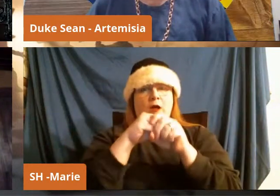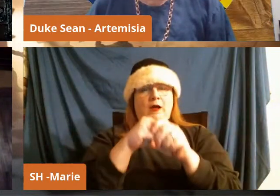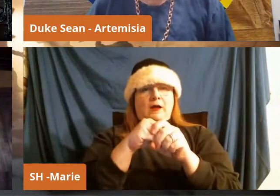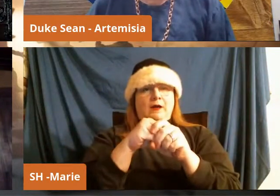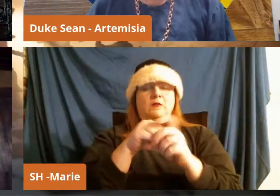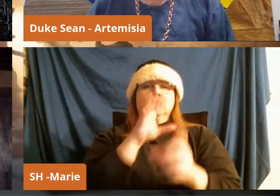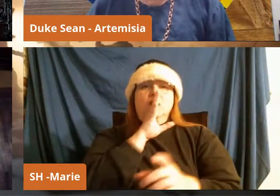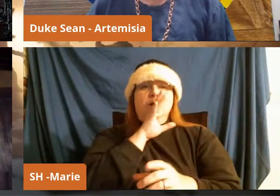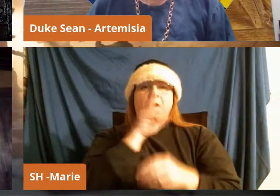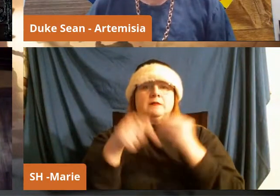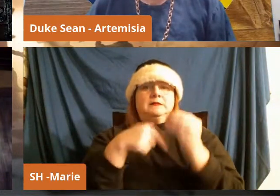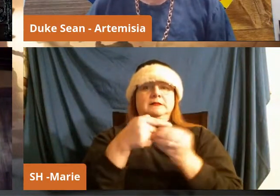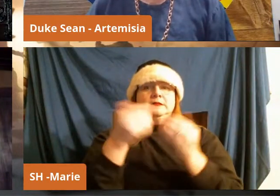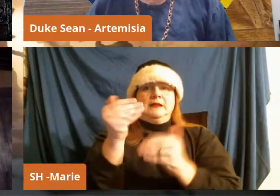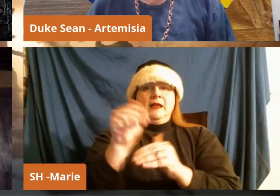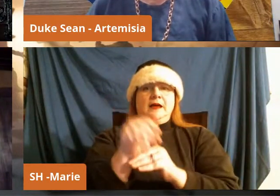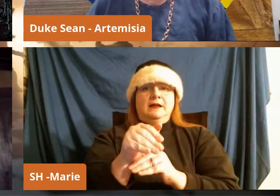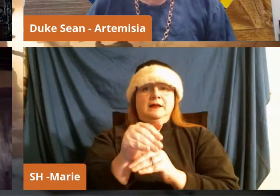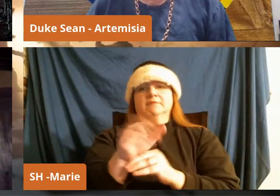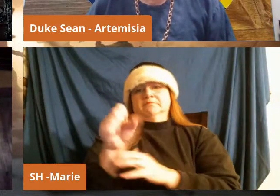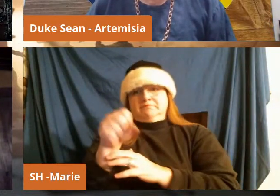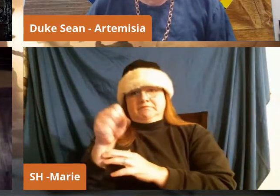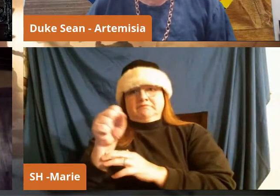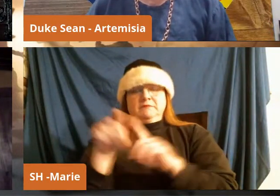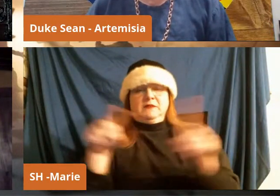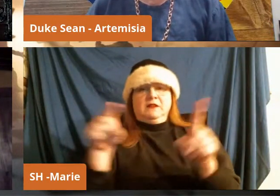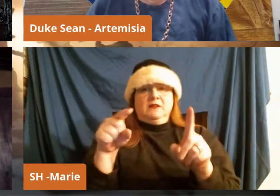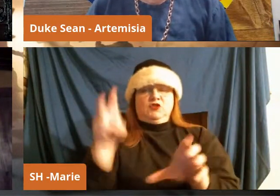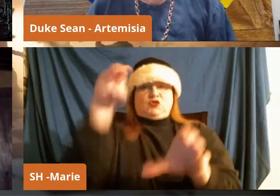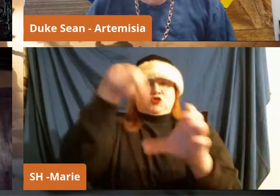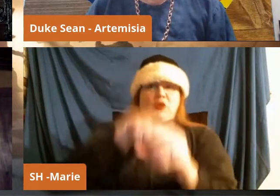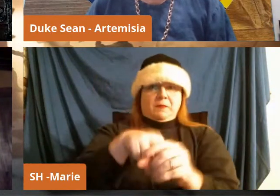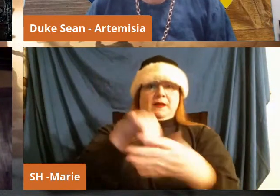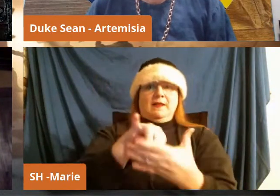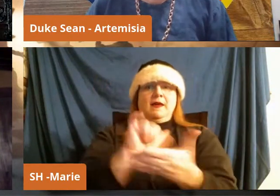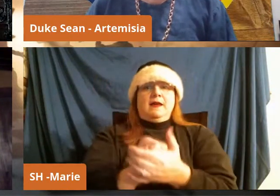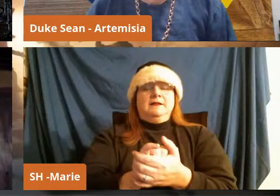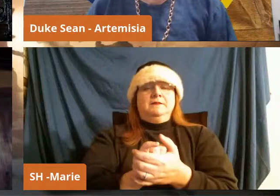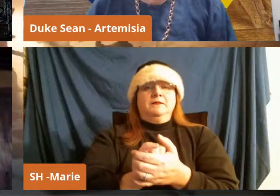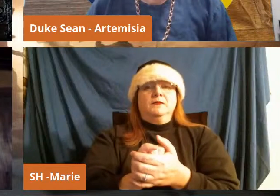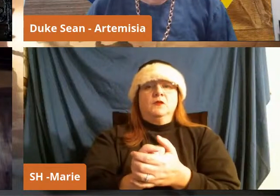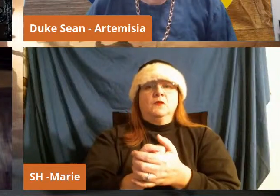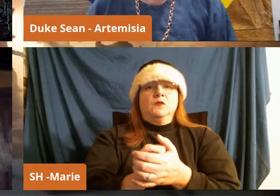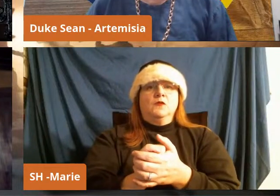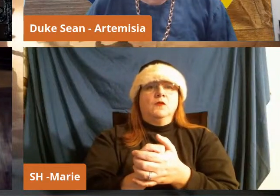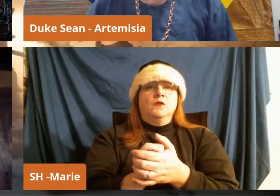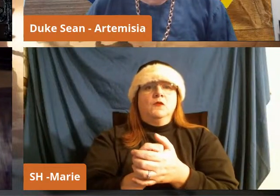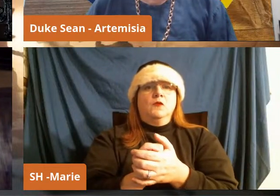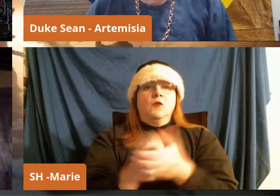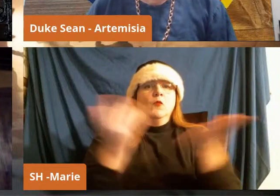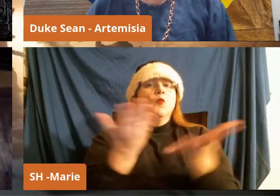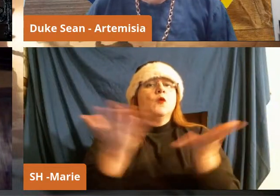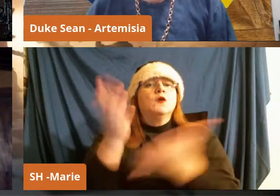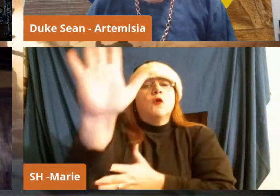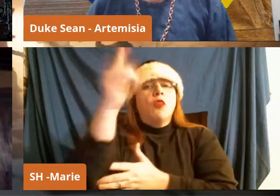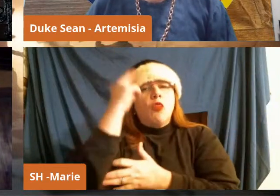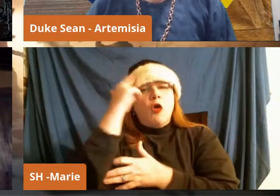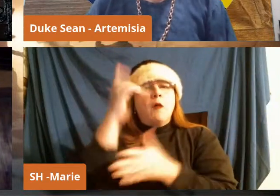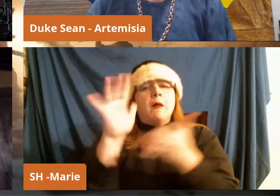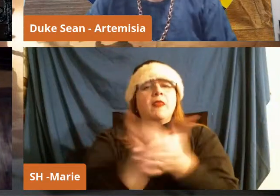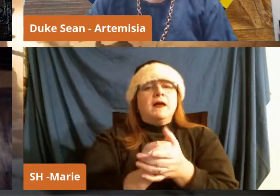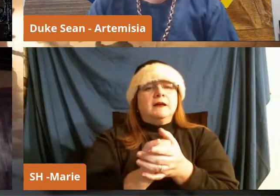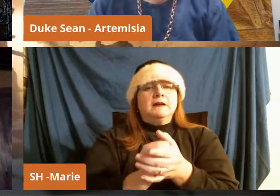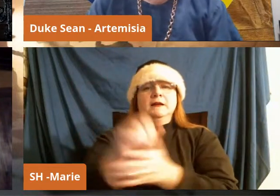talk about tonight. So let's jump into that. John, what's our first sort of thought of the night for that?